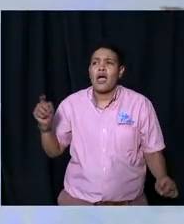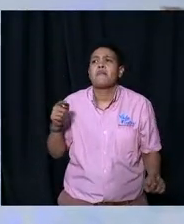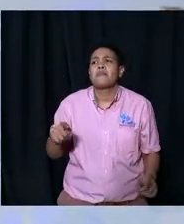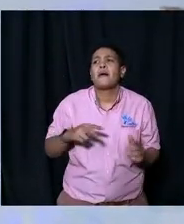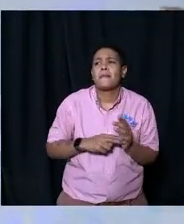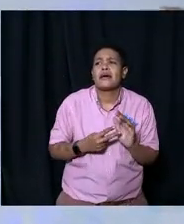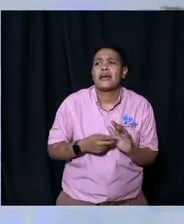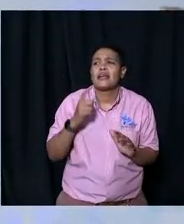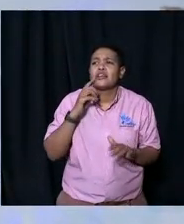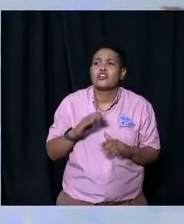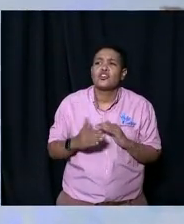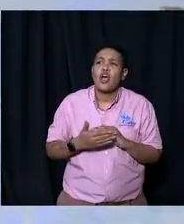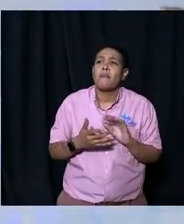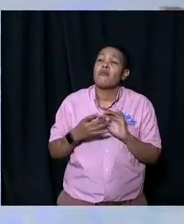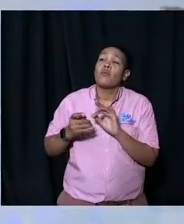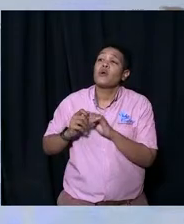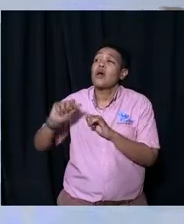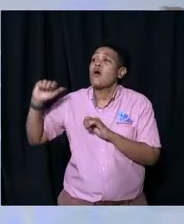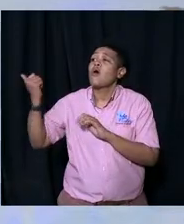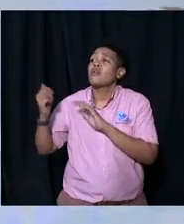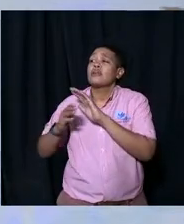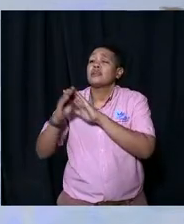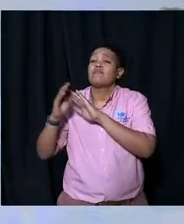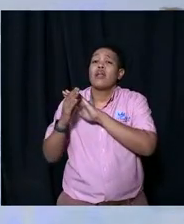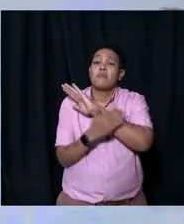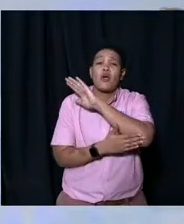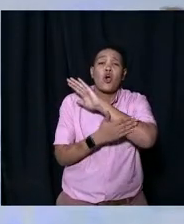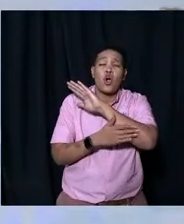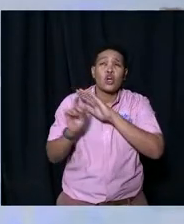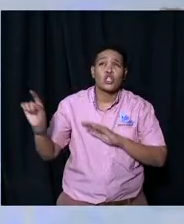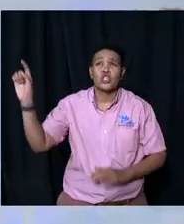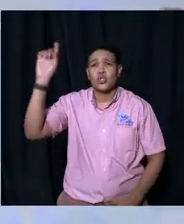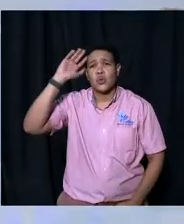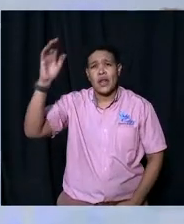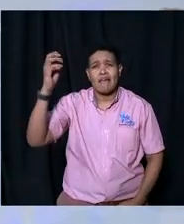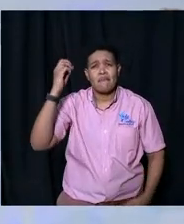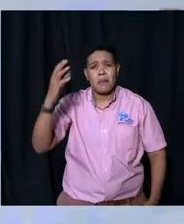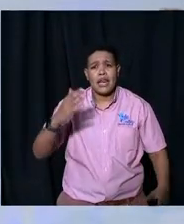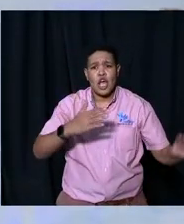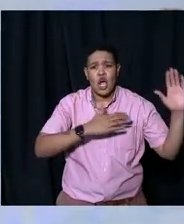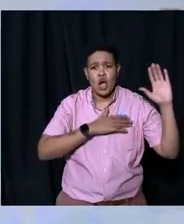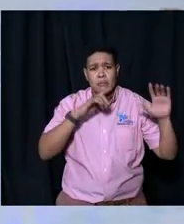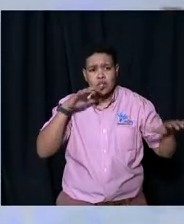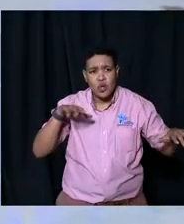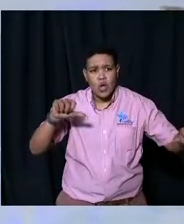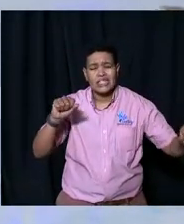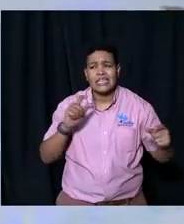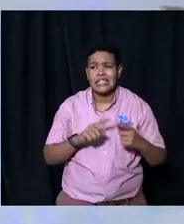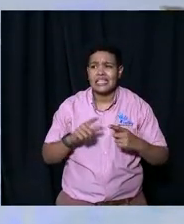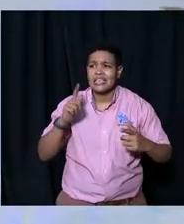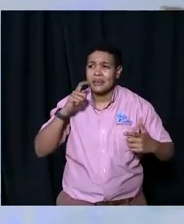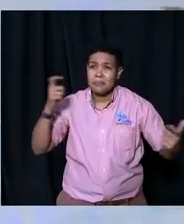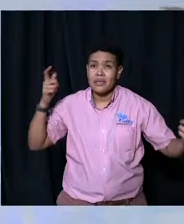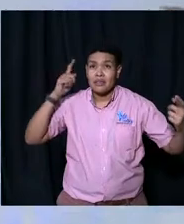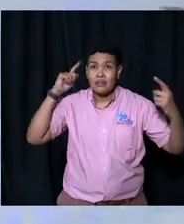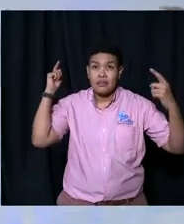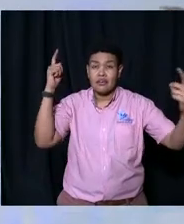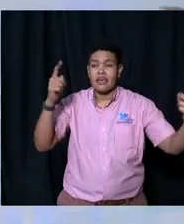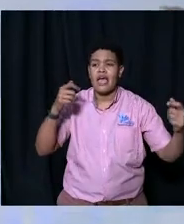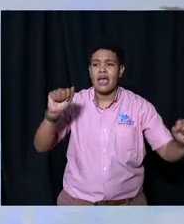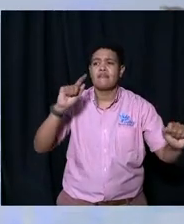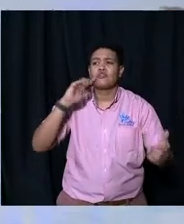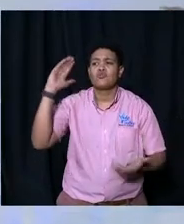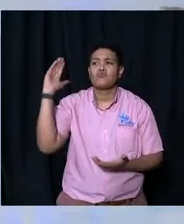this means that Jamaica, along with other developing country parties, will have a number of commitments to undertake ambitious efforts to